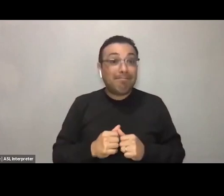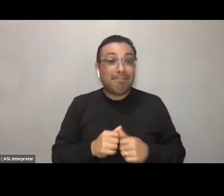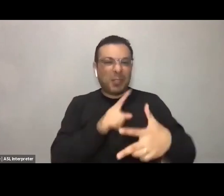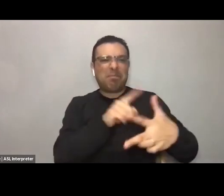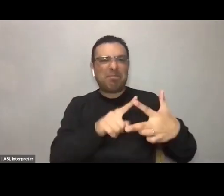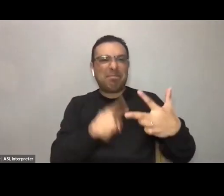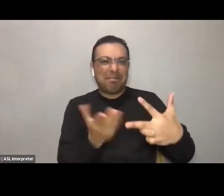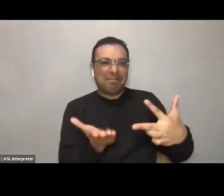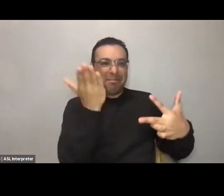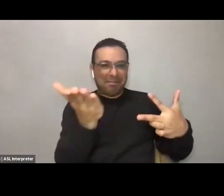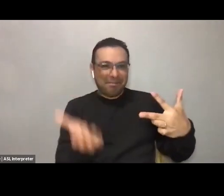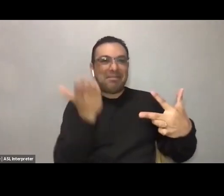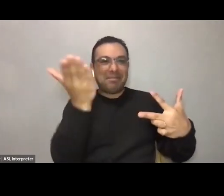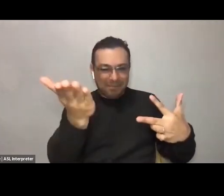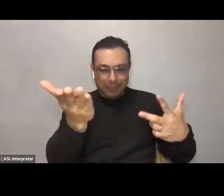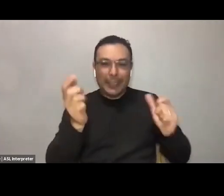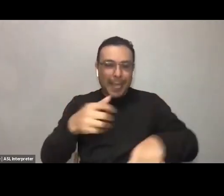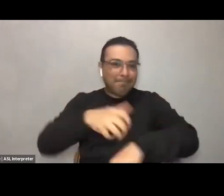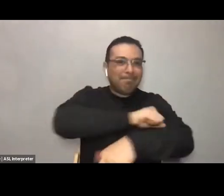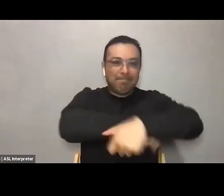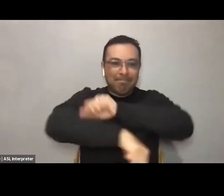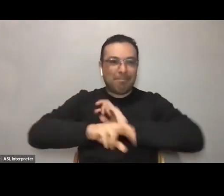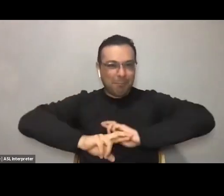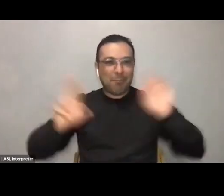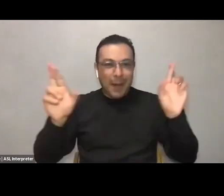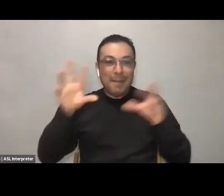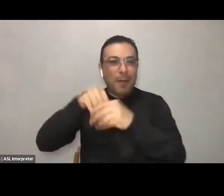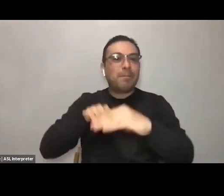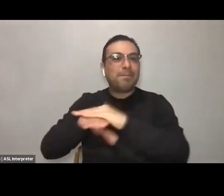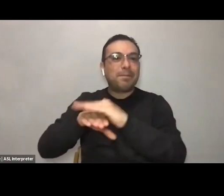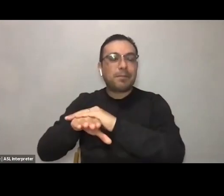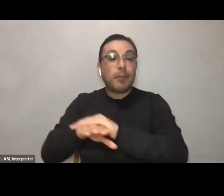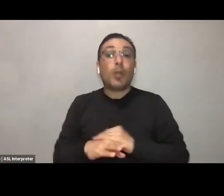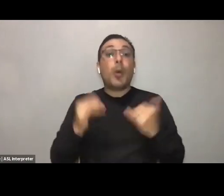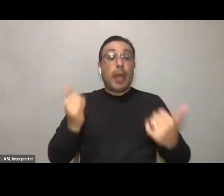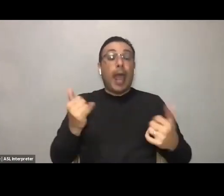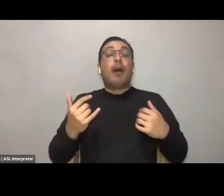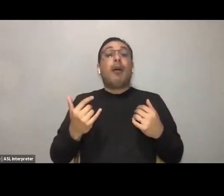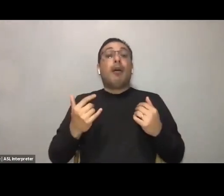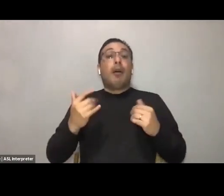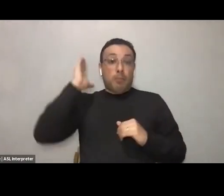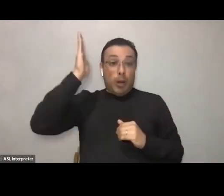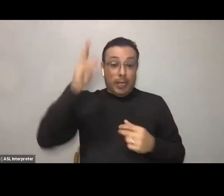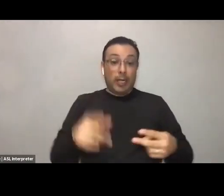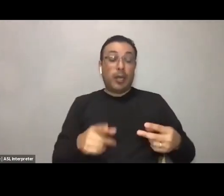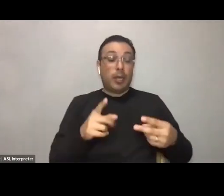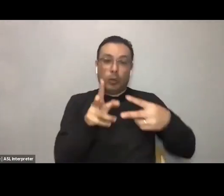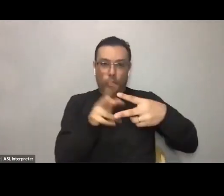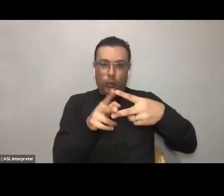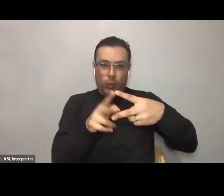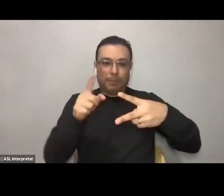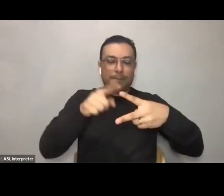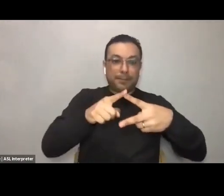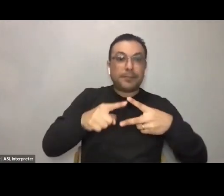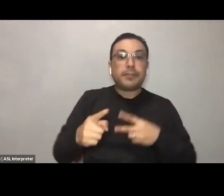going. As Sheila mentioned, our program has two major parts. First, we're going to have a presentation from two amazing folks from the